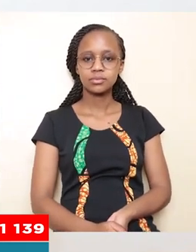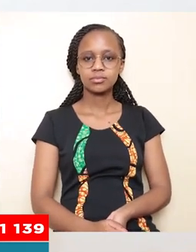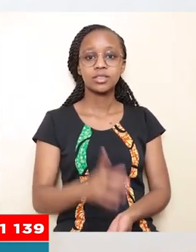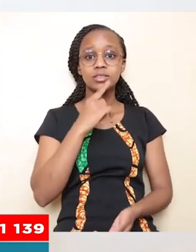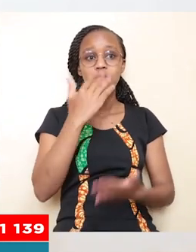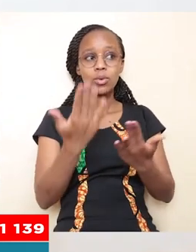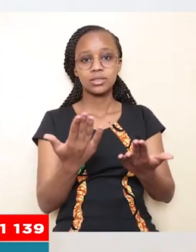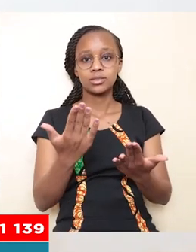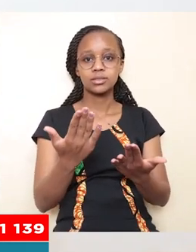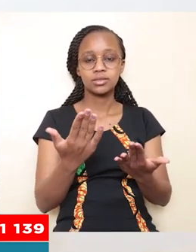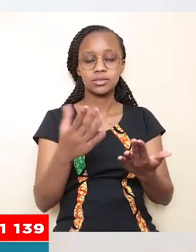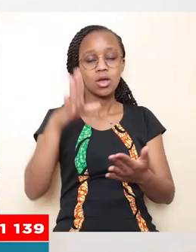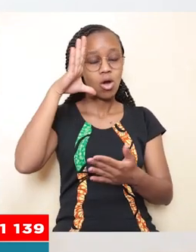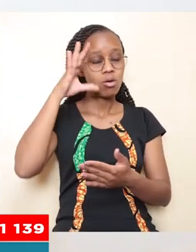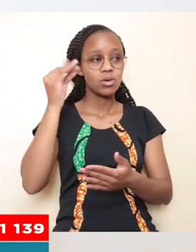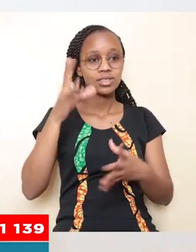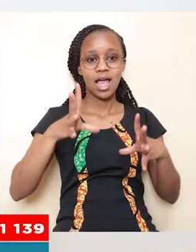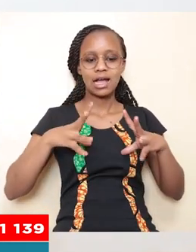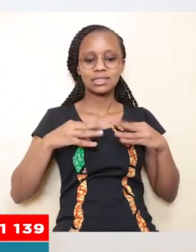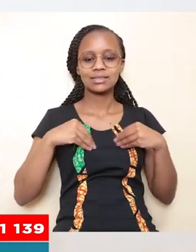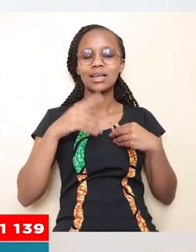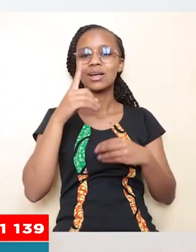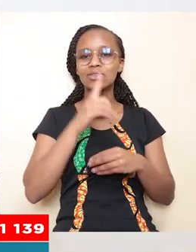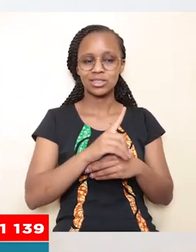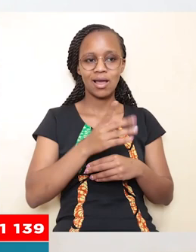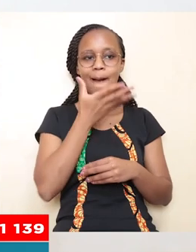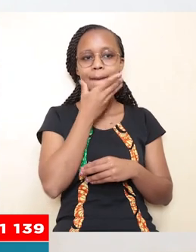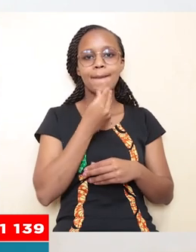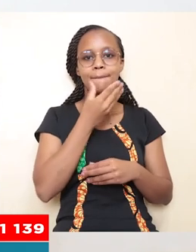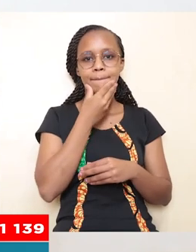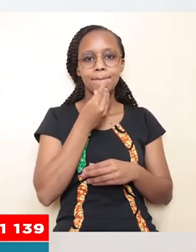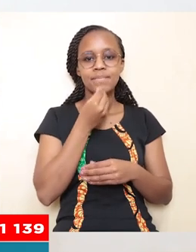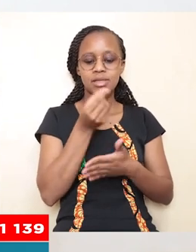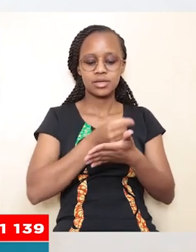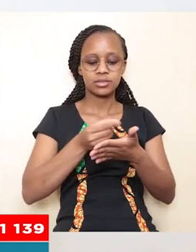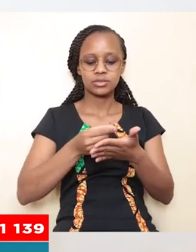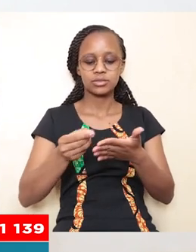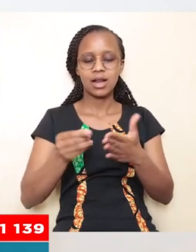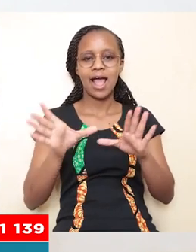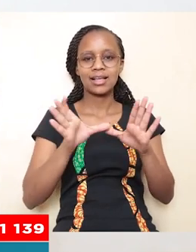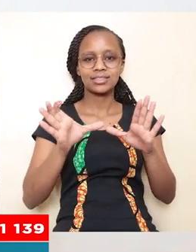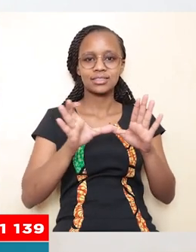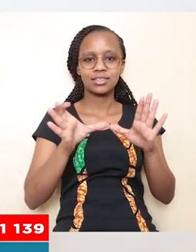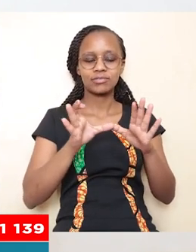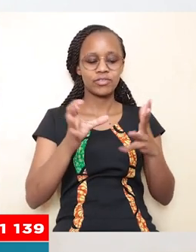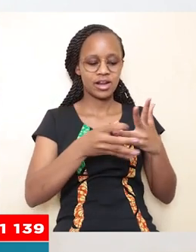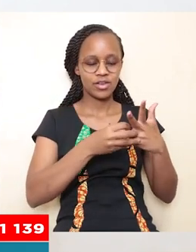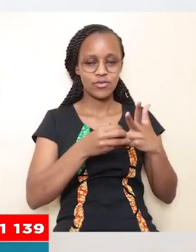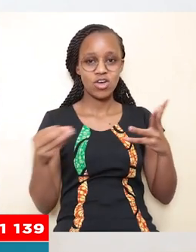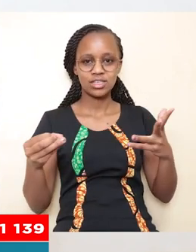They said, "Moses allowed a man to write a certificate of